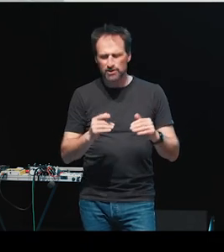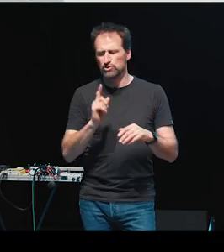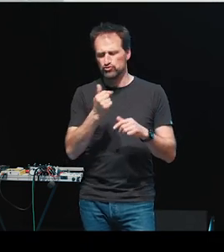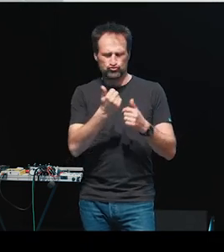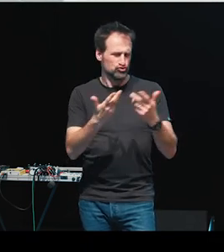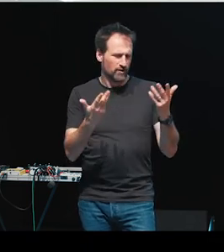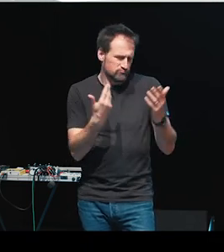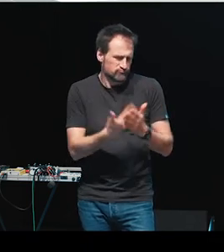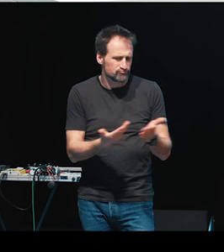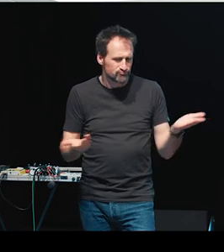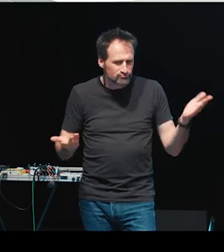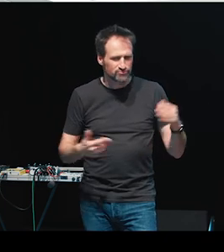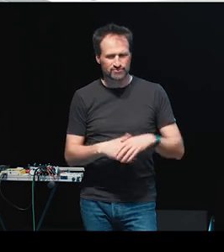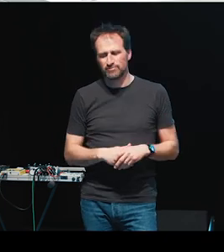like that.